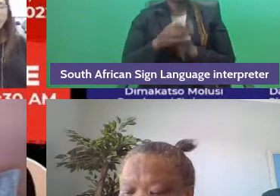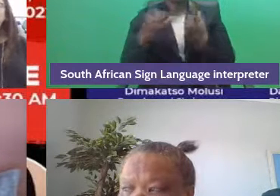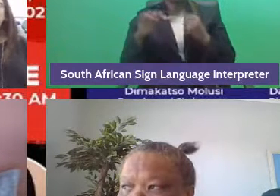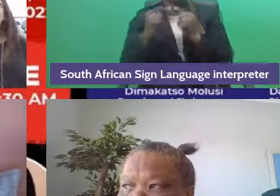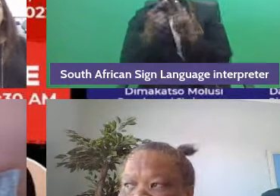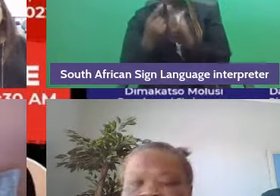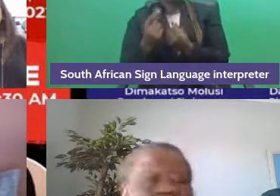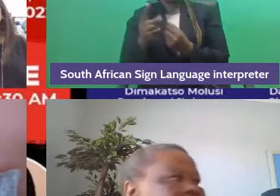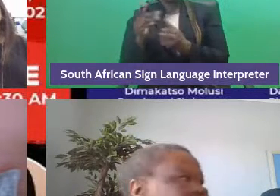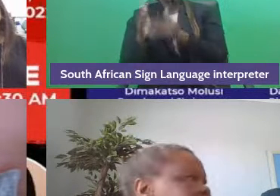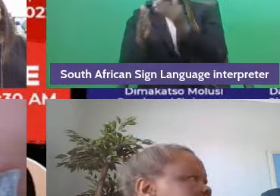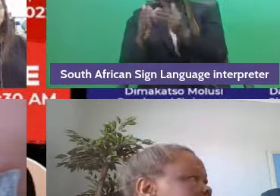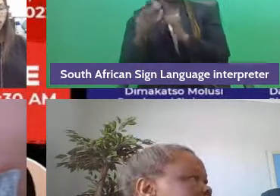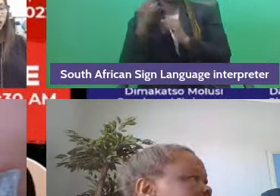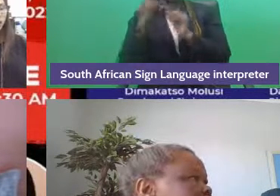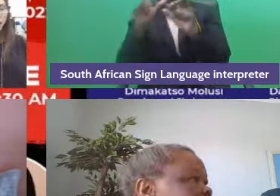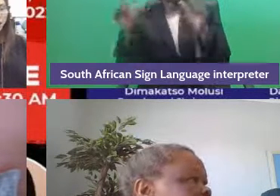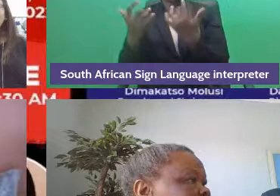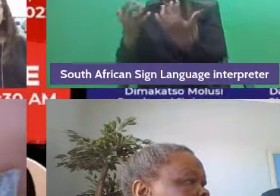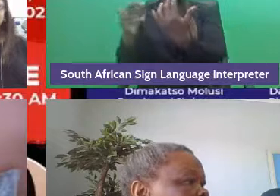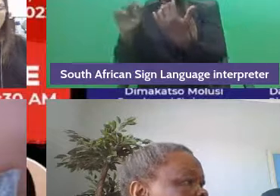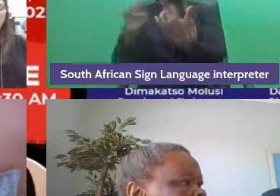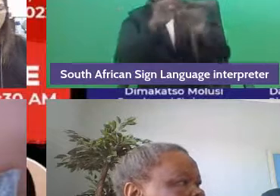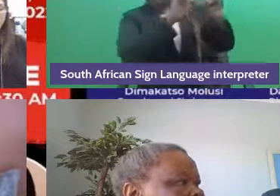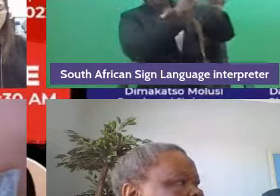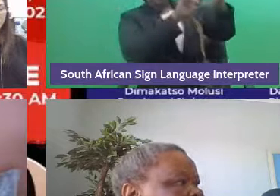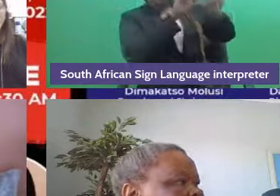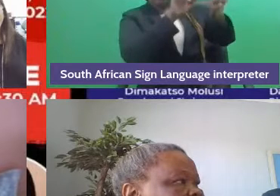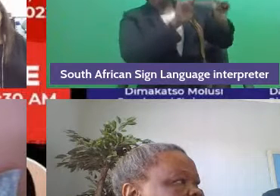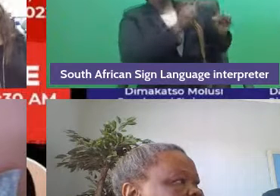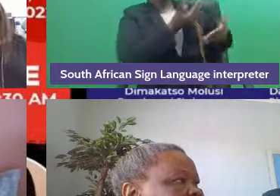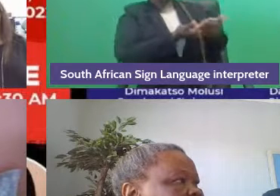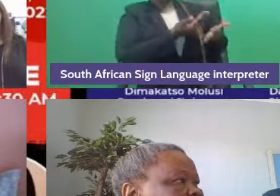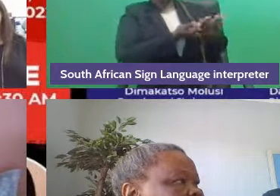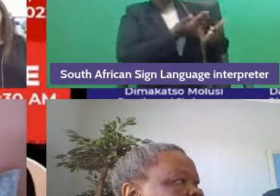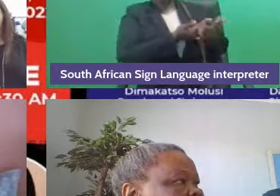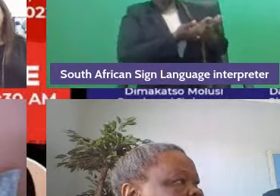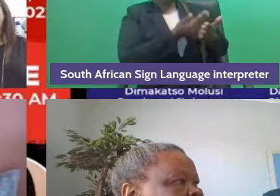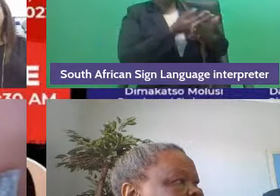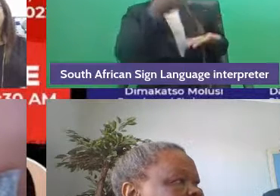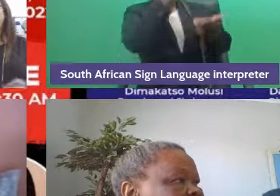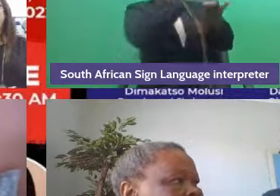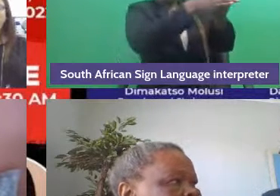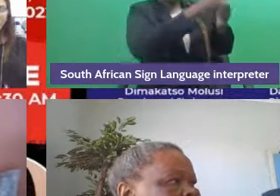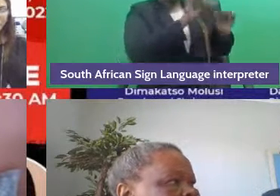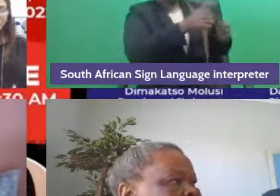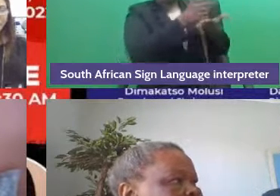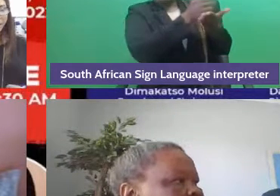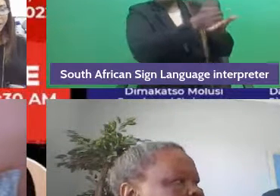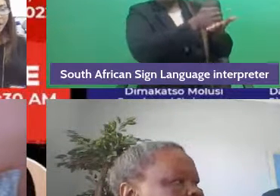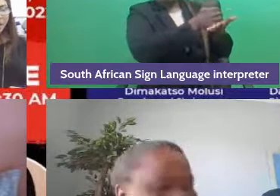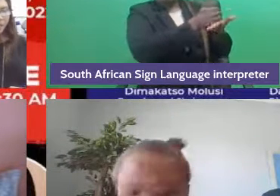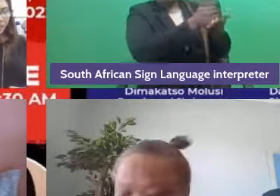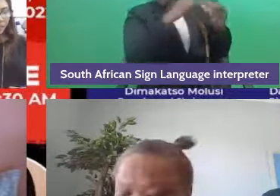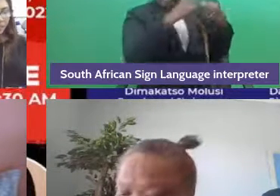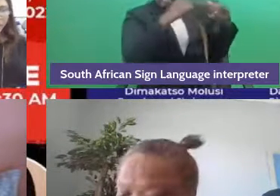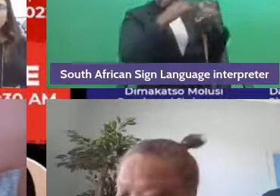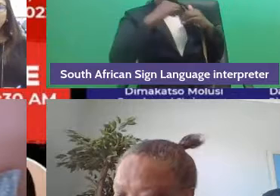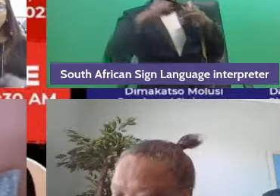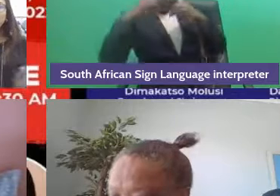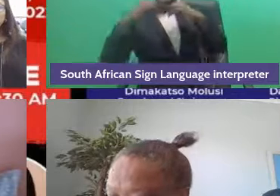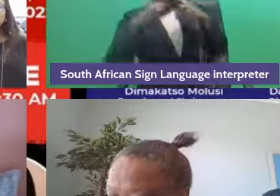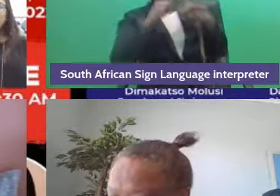opportunity for the deaf attendees to ask their questions, make recommendations to help fill in any gaps. Some